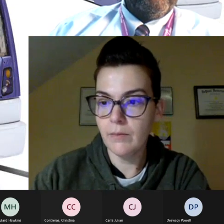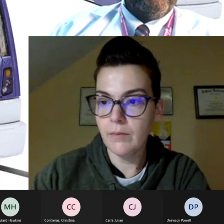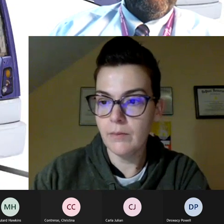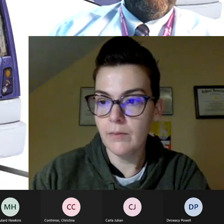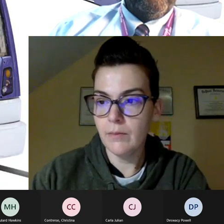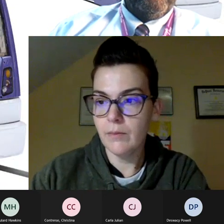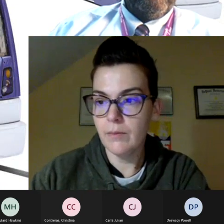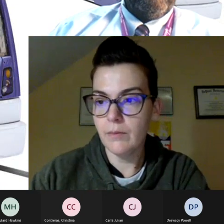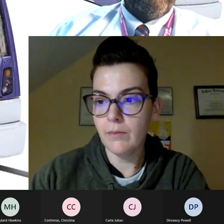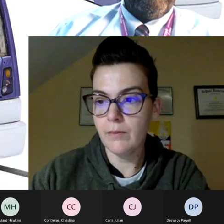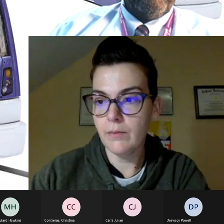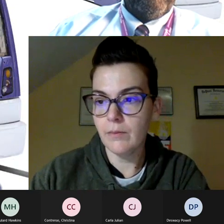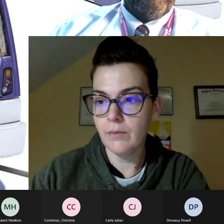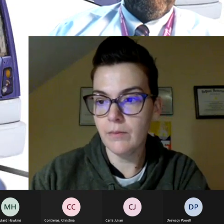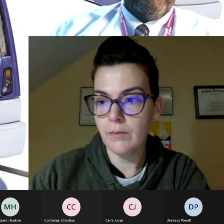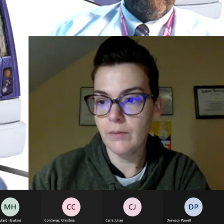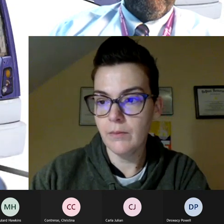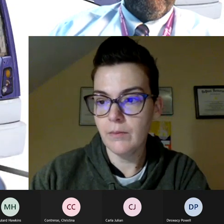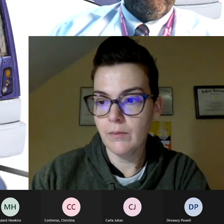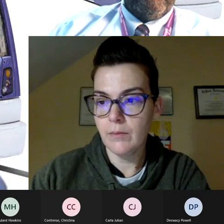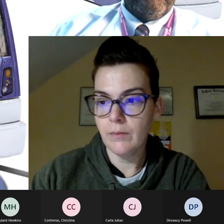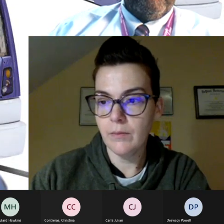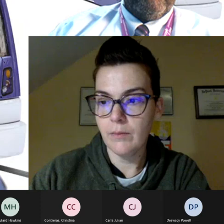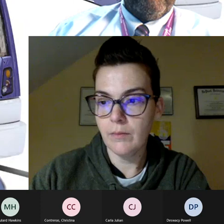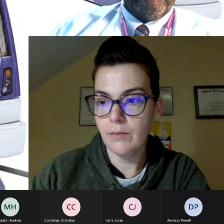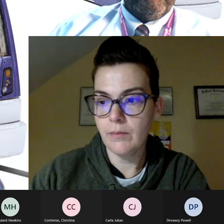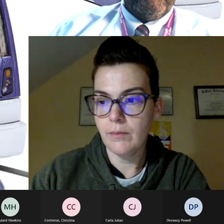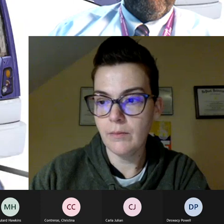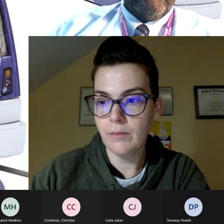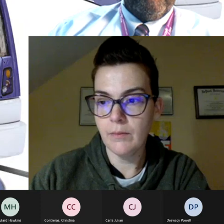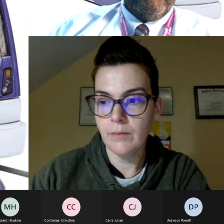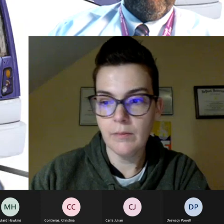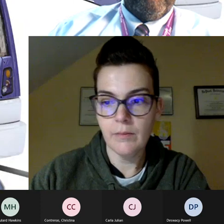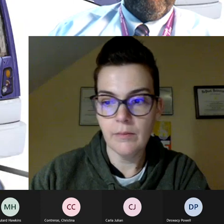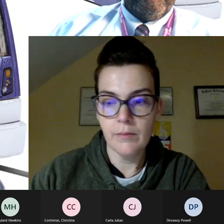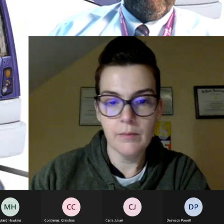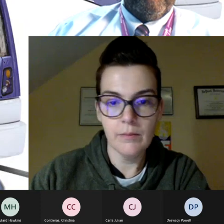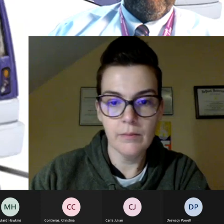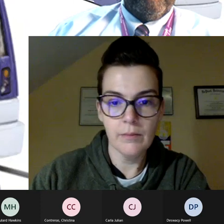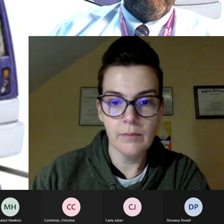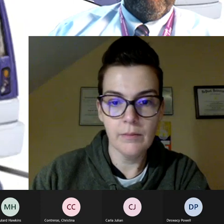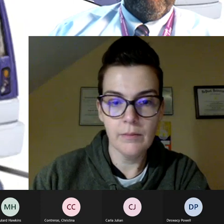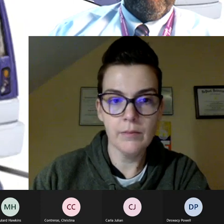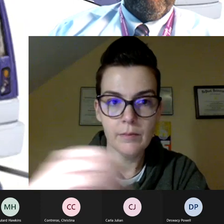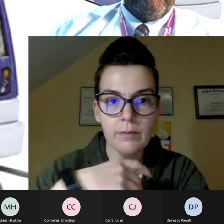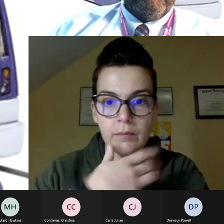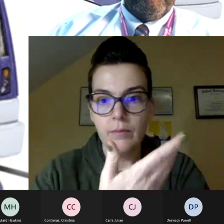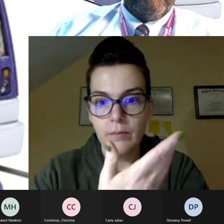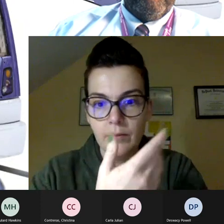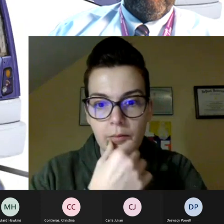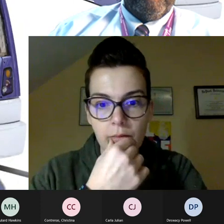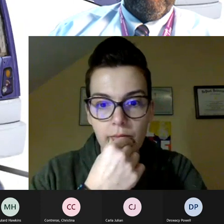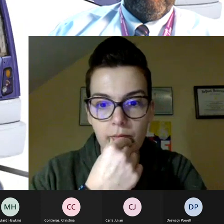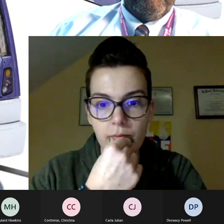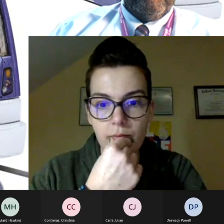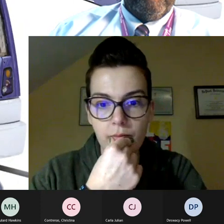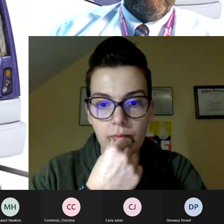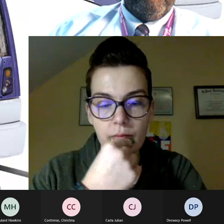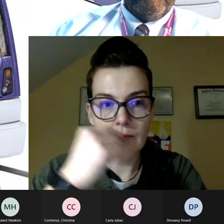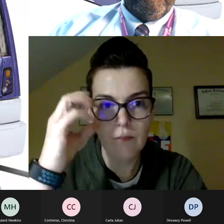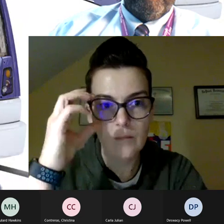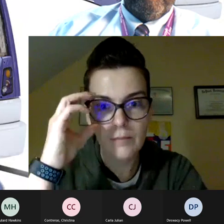I mean, I think it's basically probably like traffic striping plans. We'll give sort of like the best idea of what's there. And then that